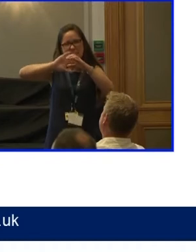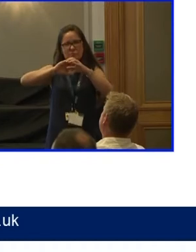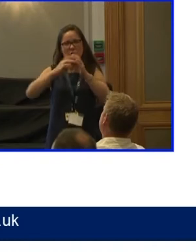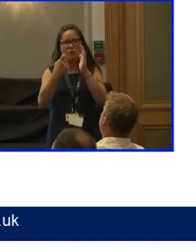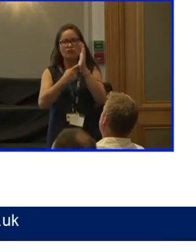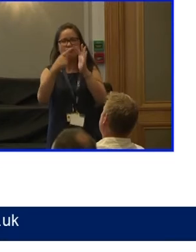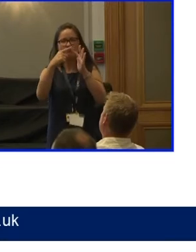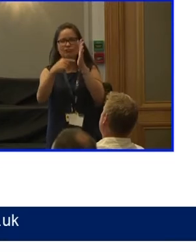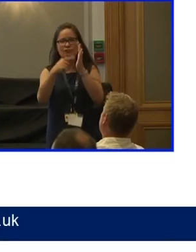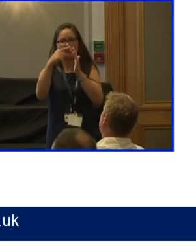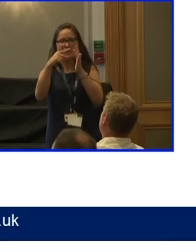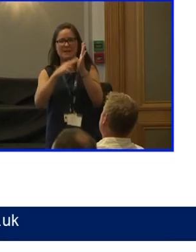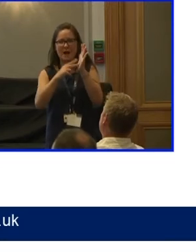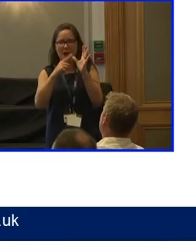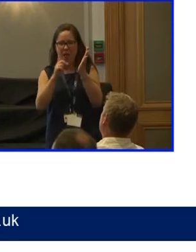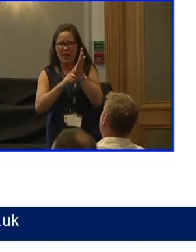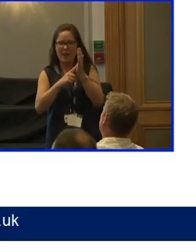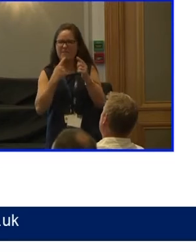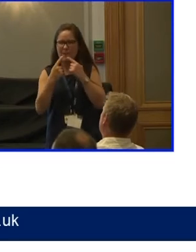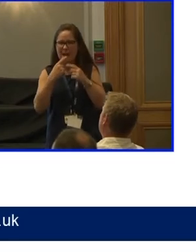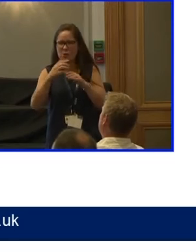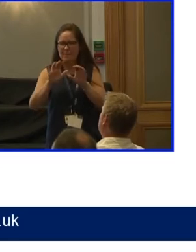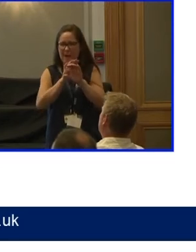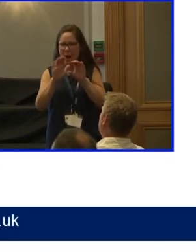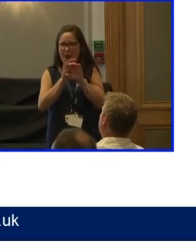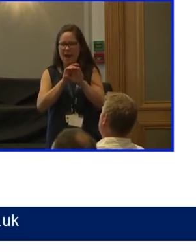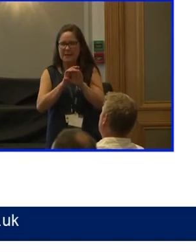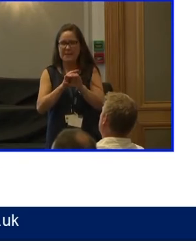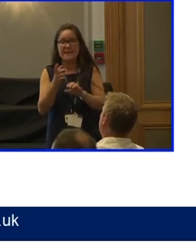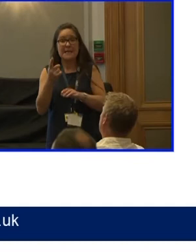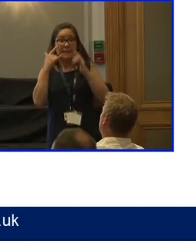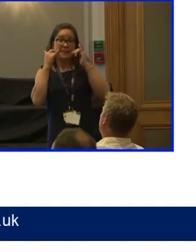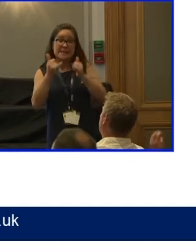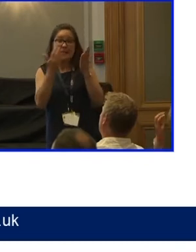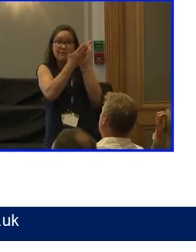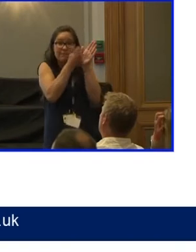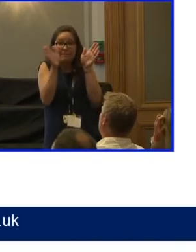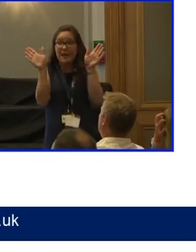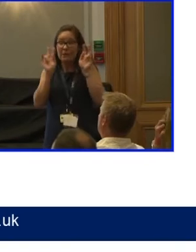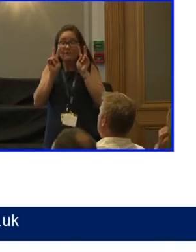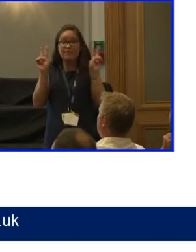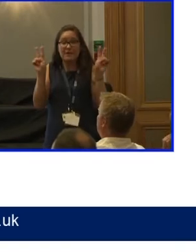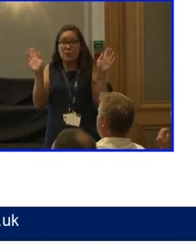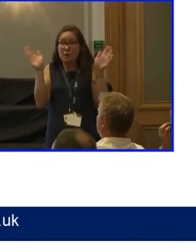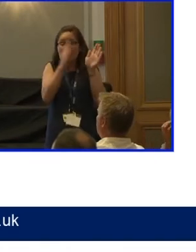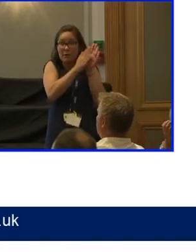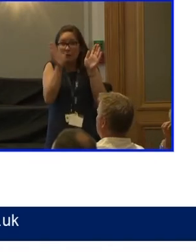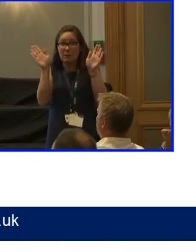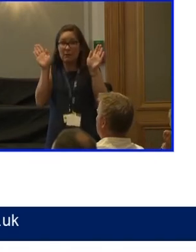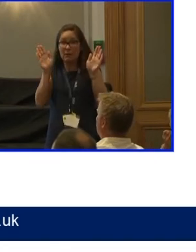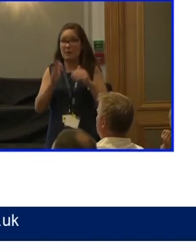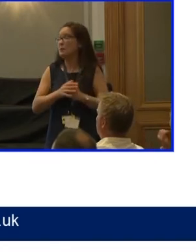retina. Peripheral vision testing, so that's visual field testing, may also be required, and in some instances, electrophysiology testing may be